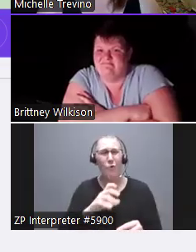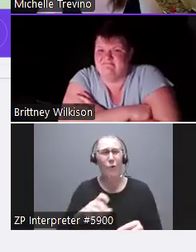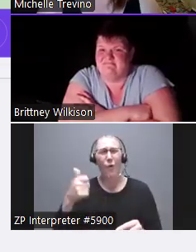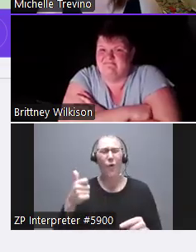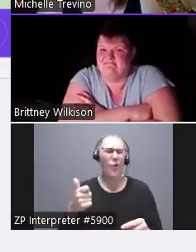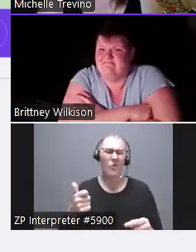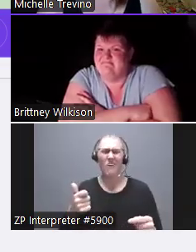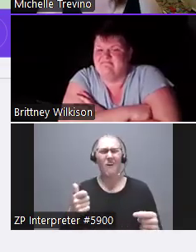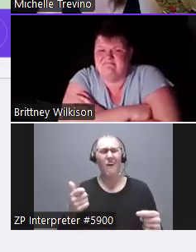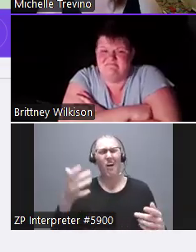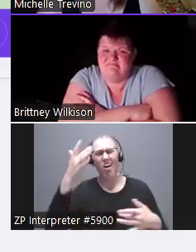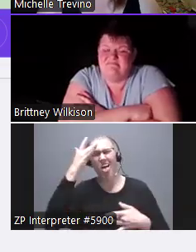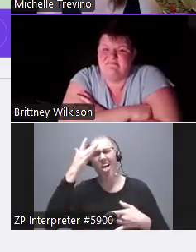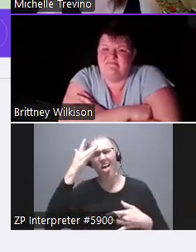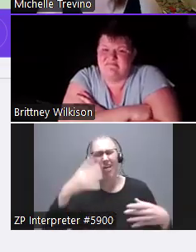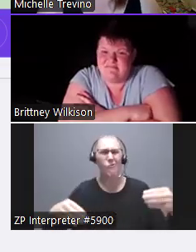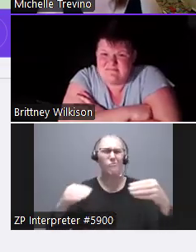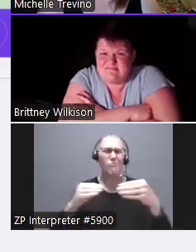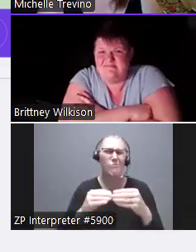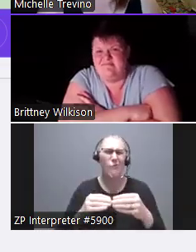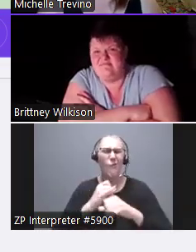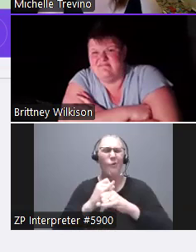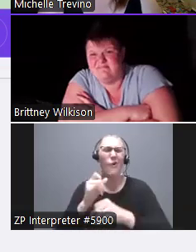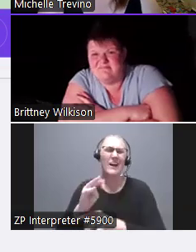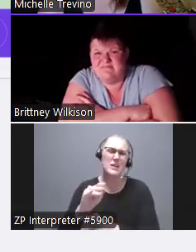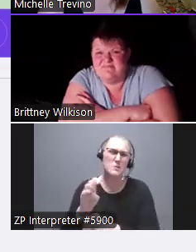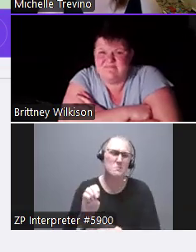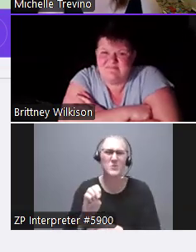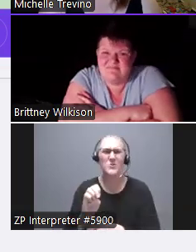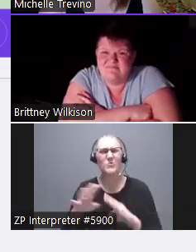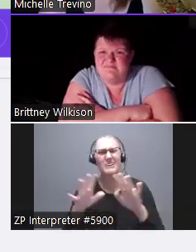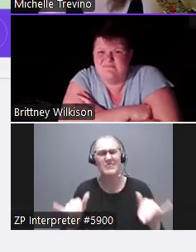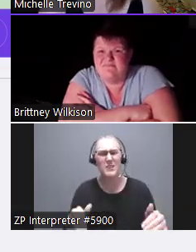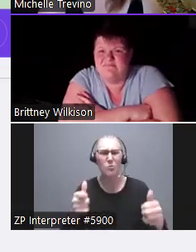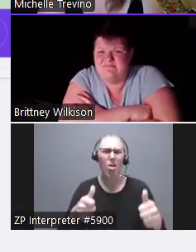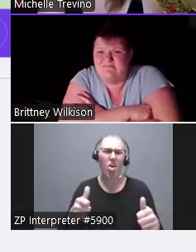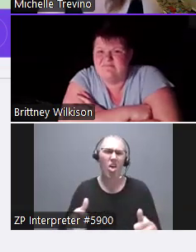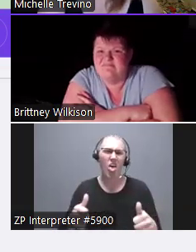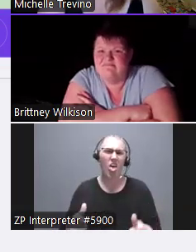illness, immune systems, like a lot of things start breaking.